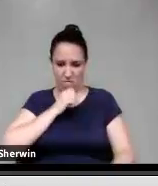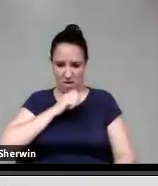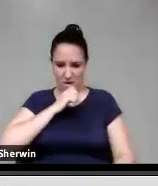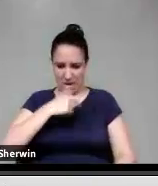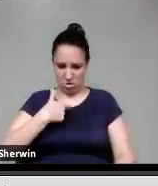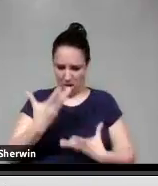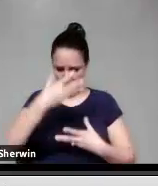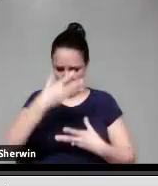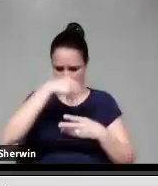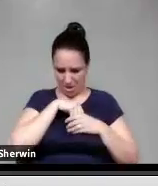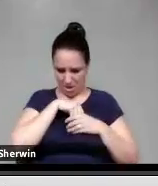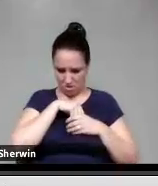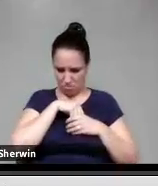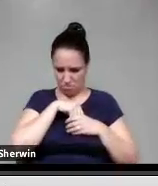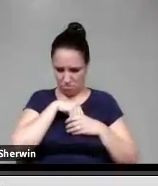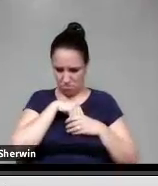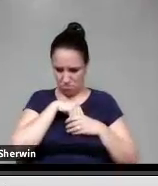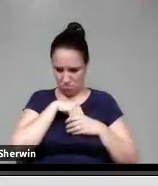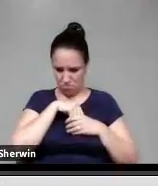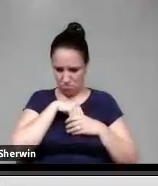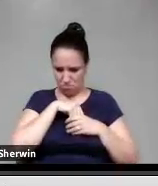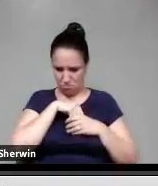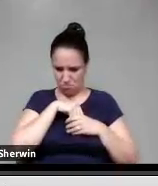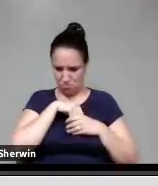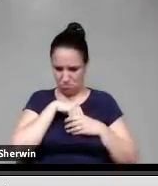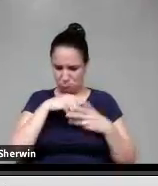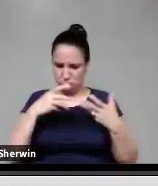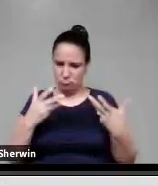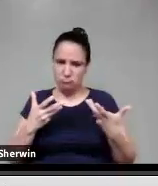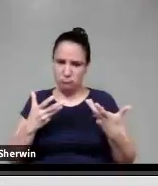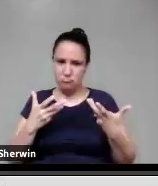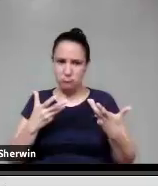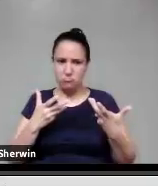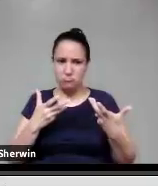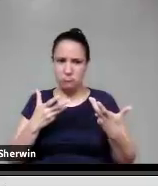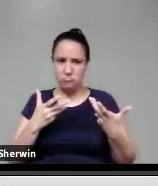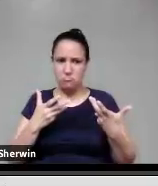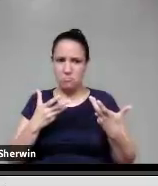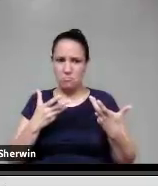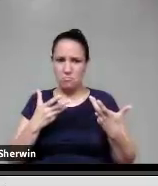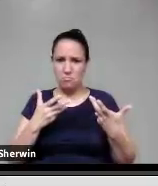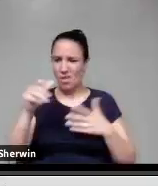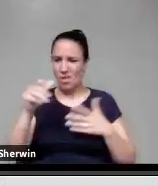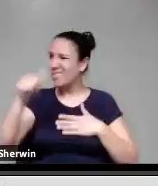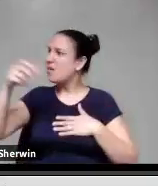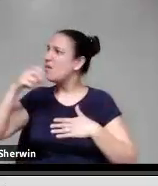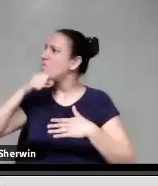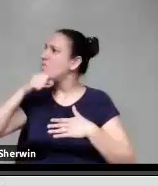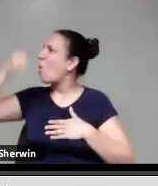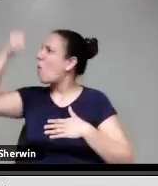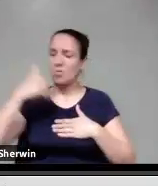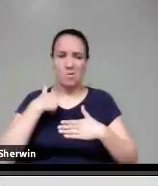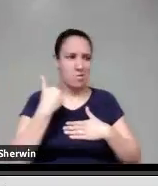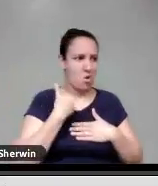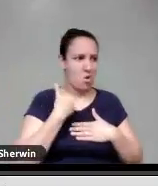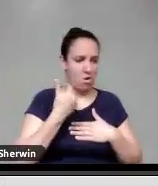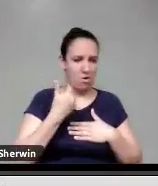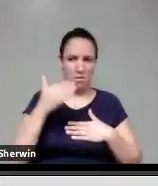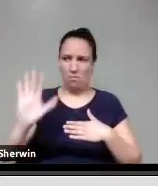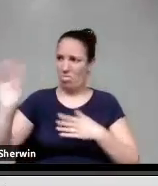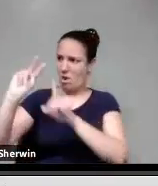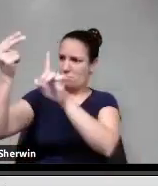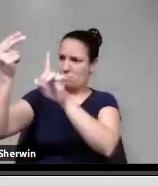me you don't necessarily understand the other age group's perspective. And it doesn't